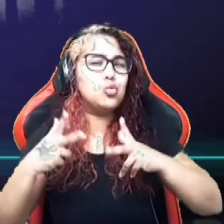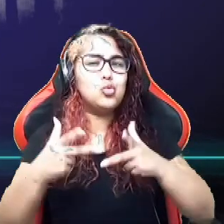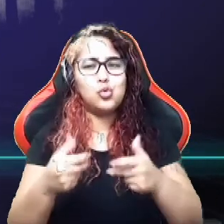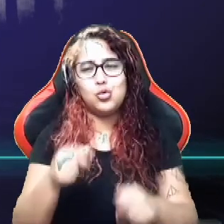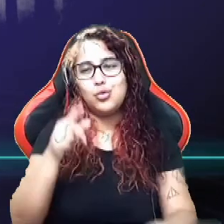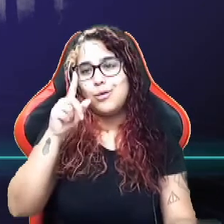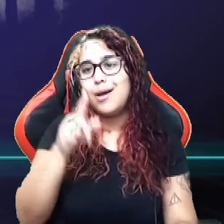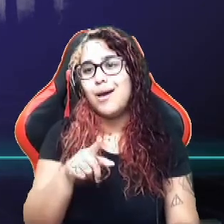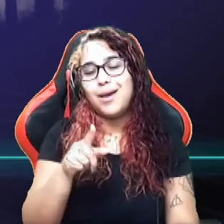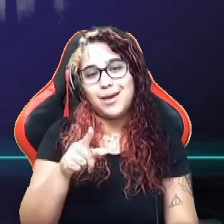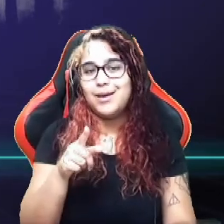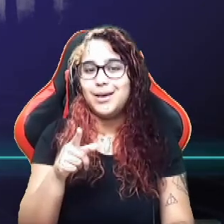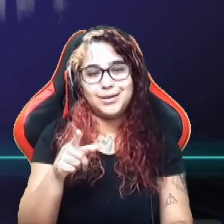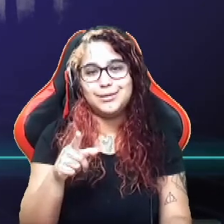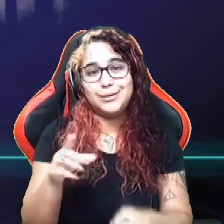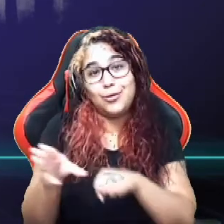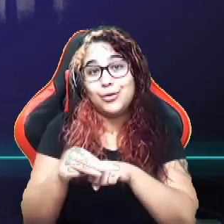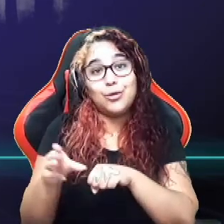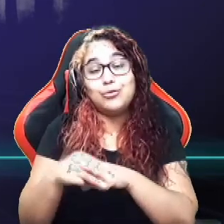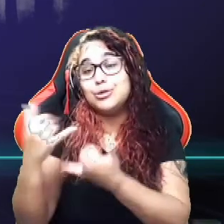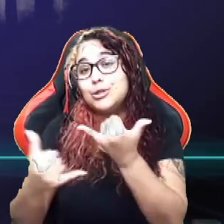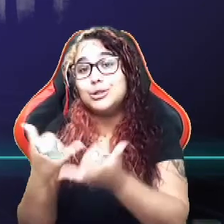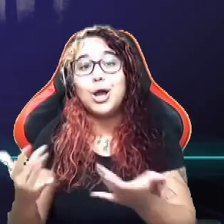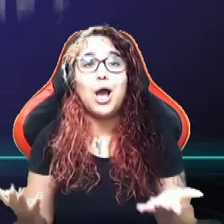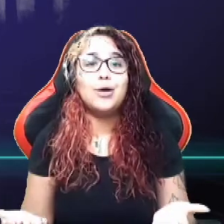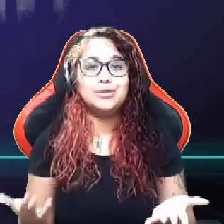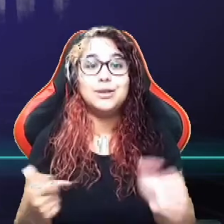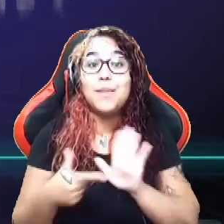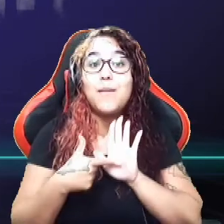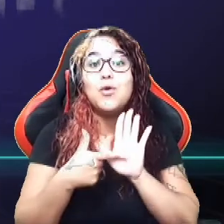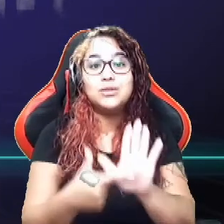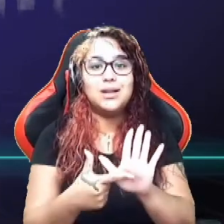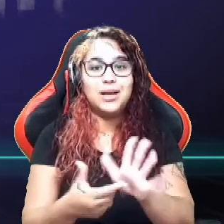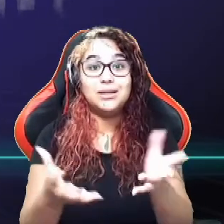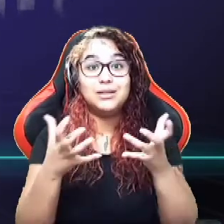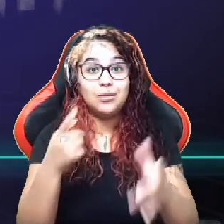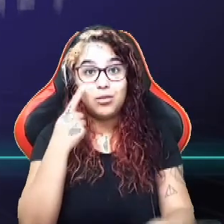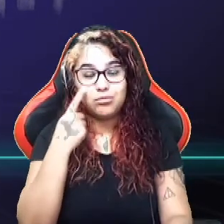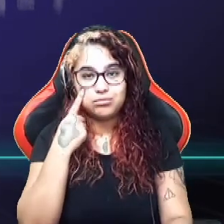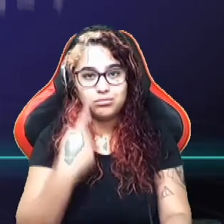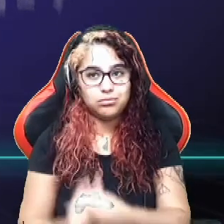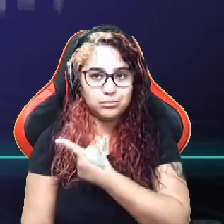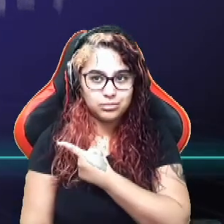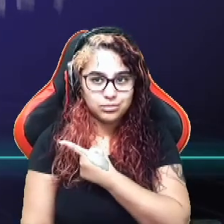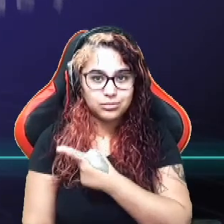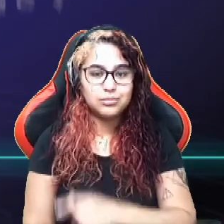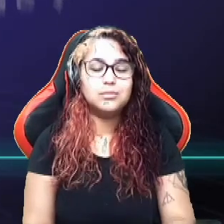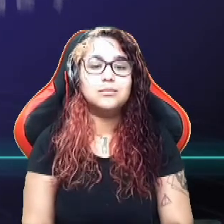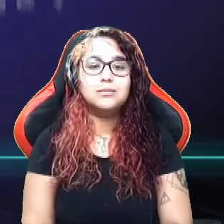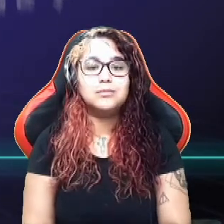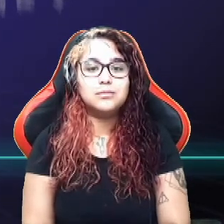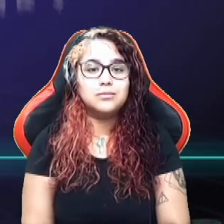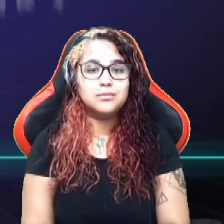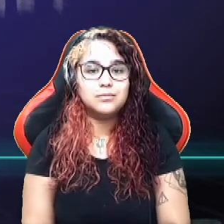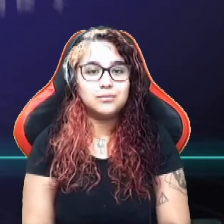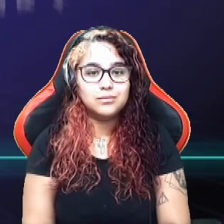showing whatever you can find in a game. This is all a part of gaming content. So I just want to show you a couple of